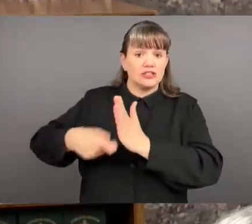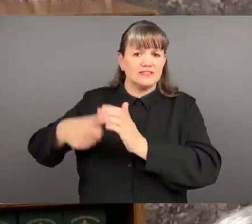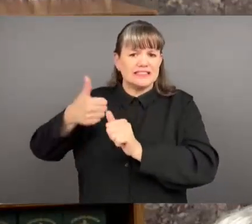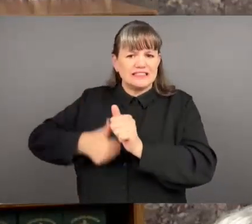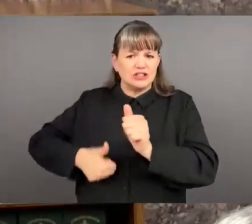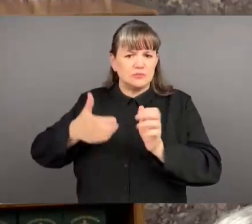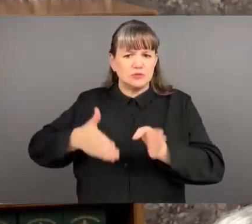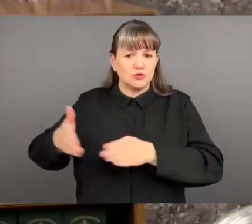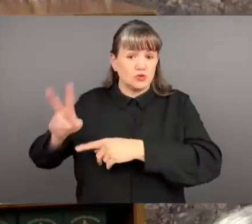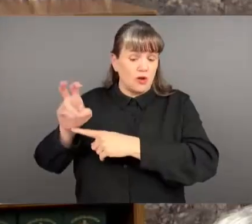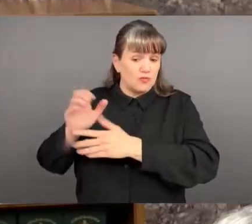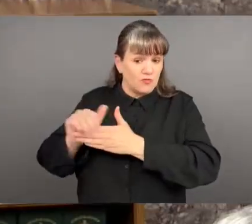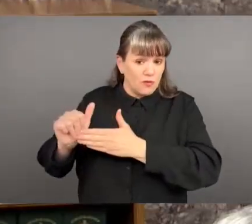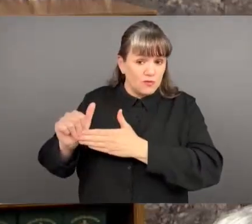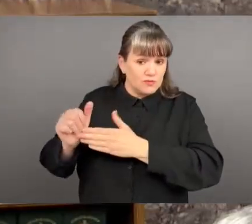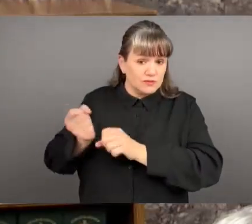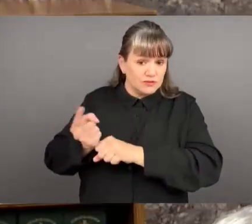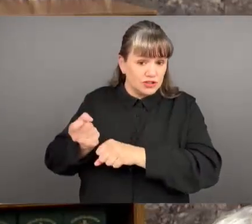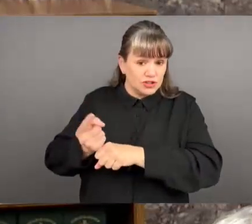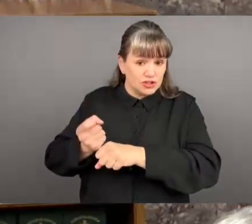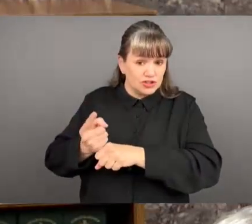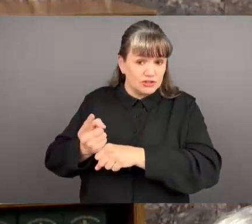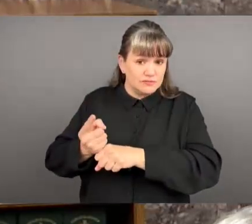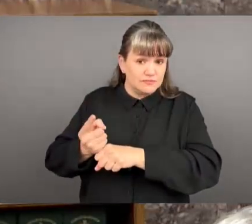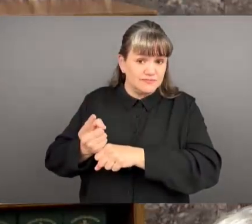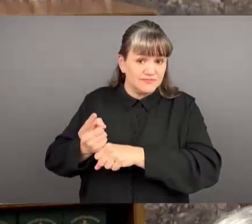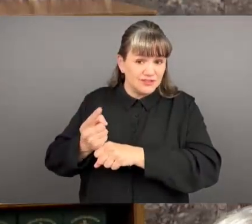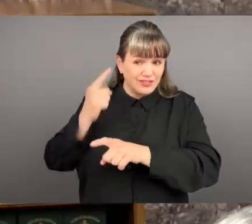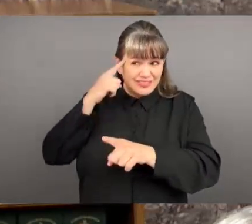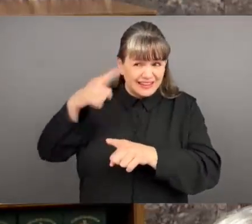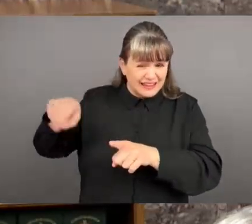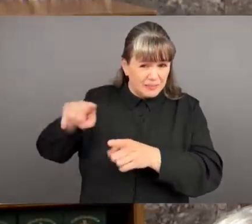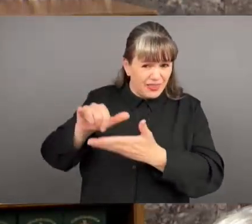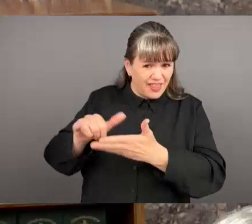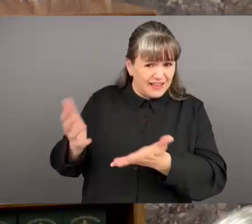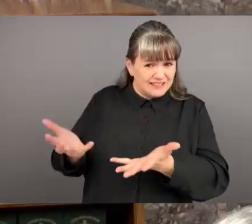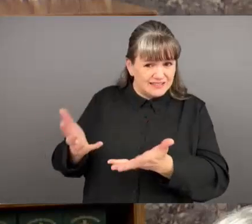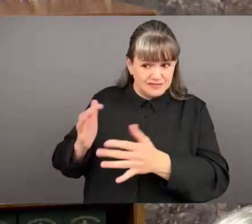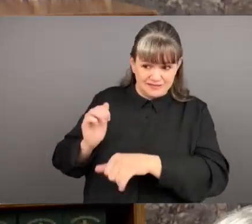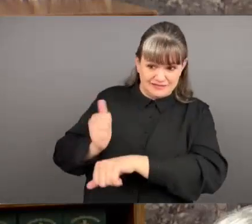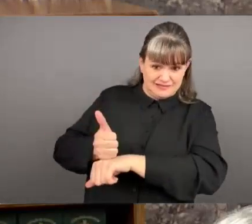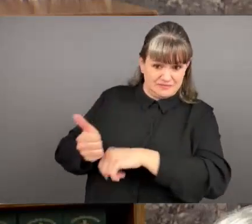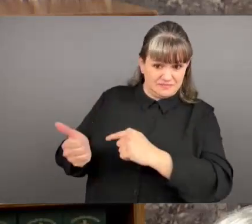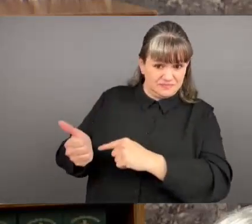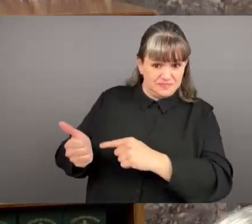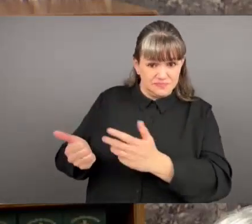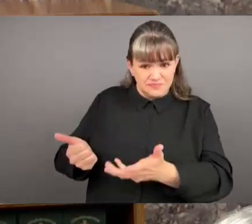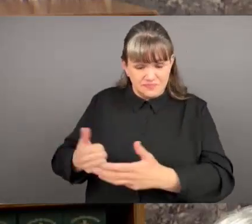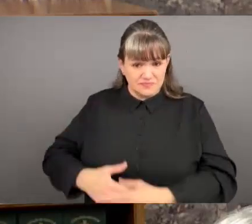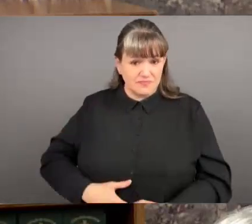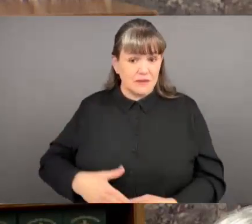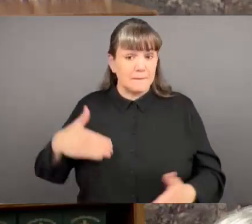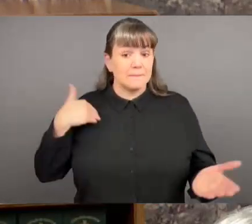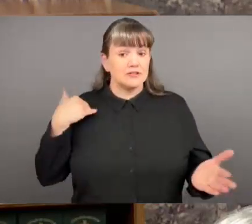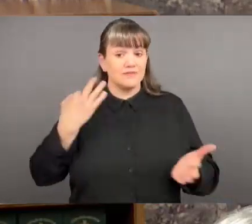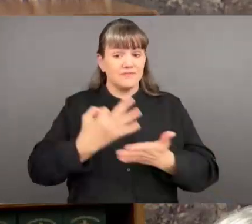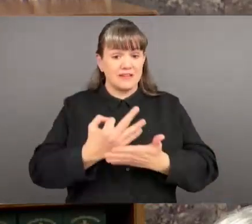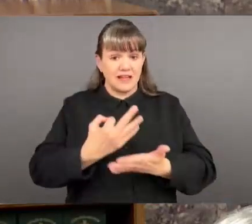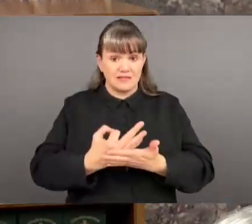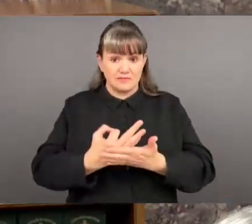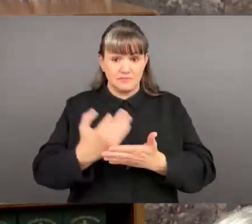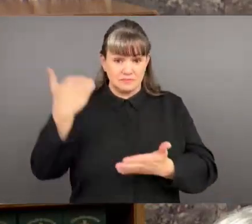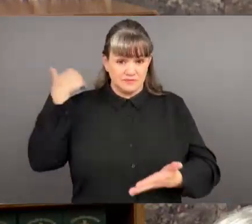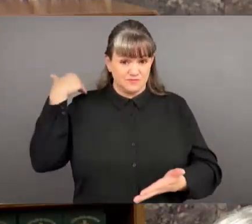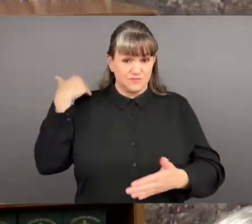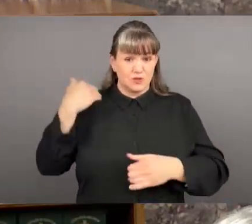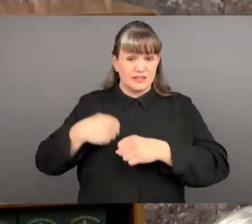say, Mr. Speaker, the Minister of Transportation rejected the idea of a levy, saying people are already paying